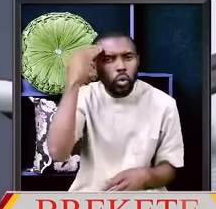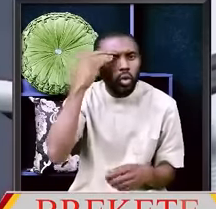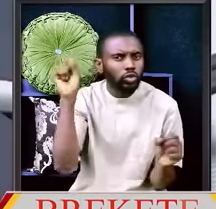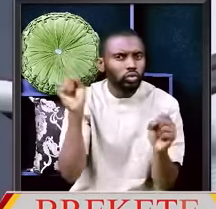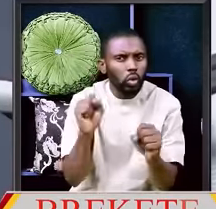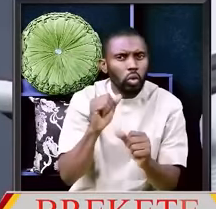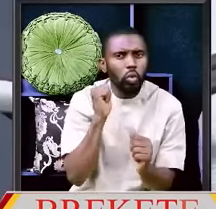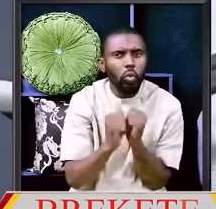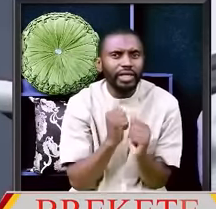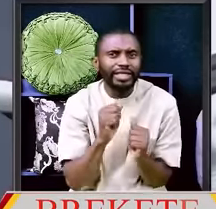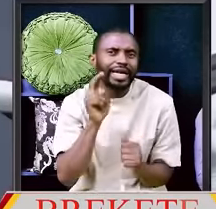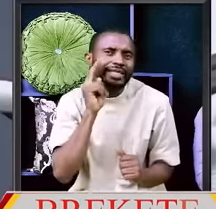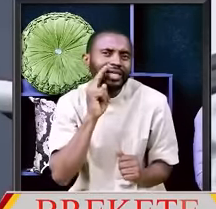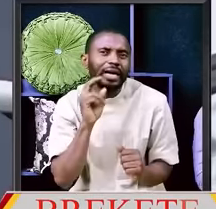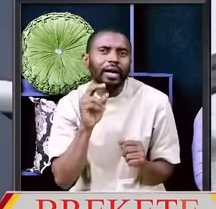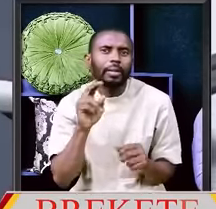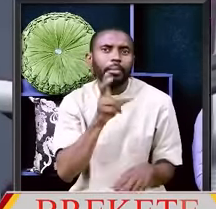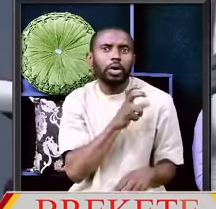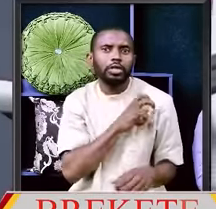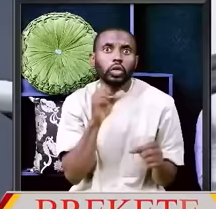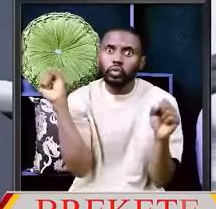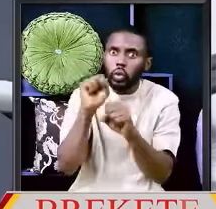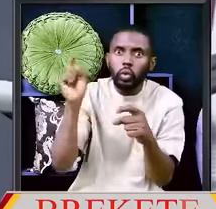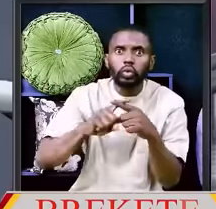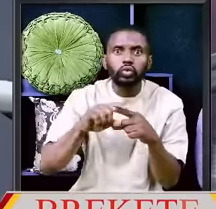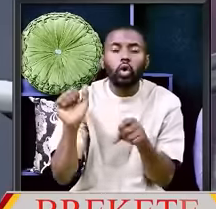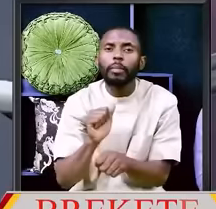where Nigerian police they struggle to operate.